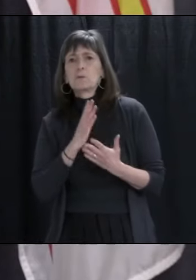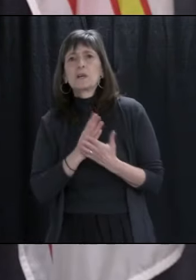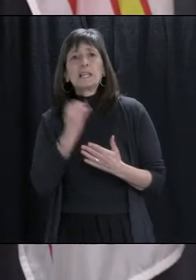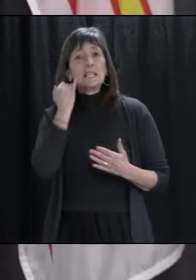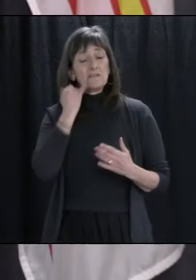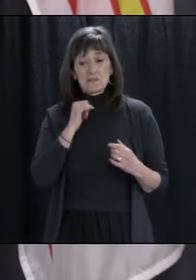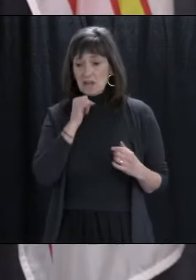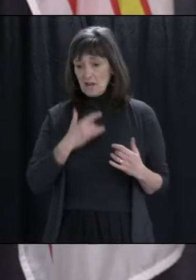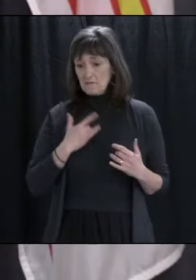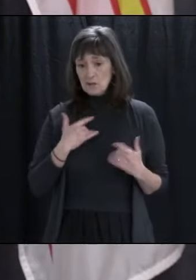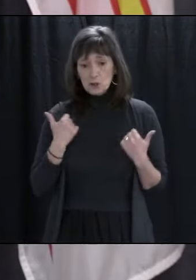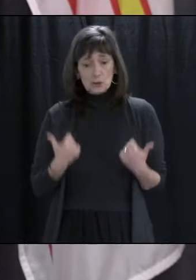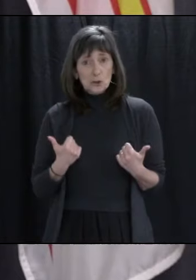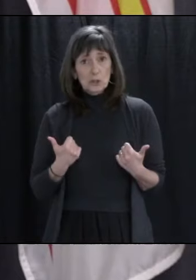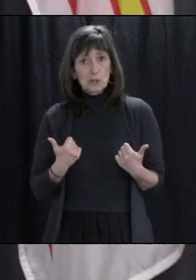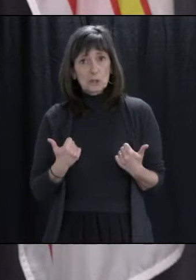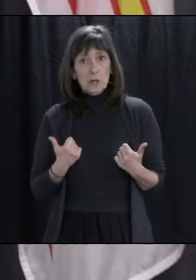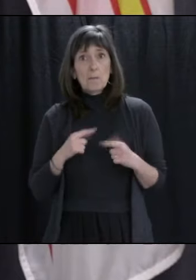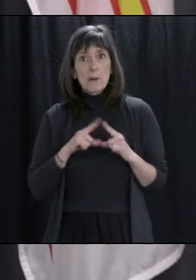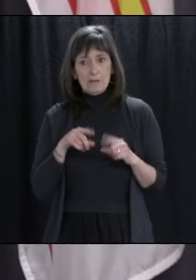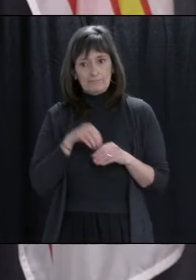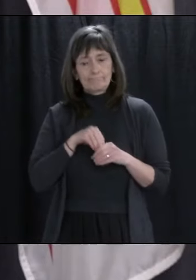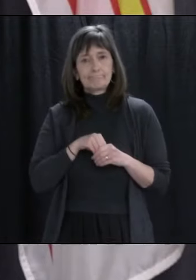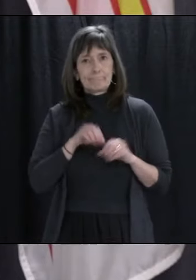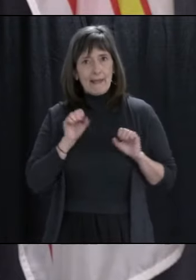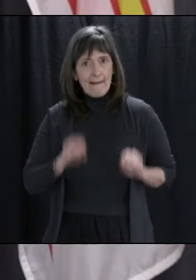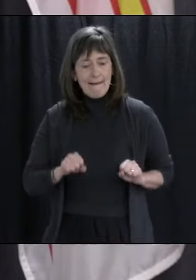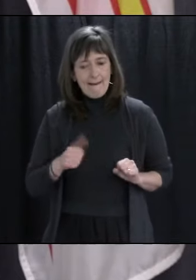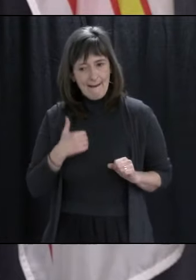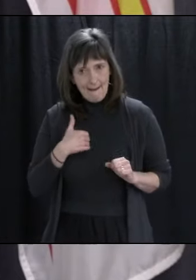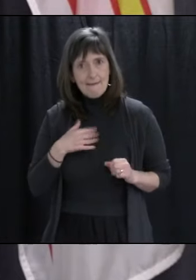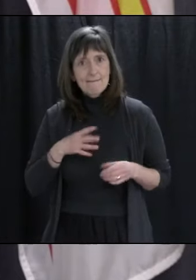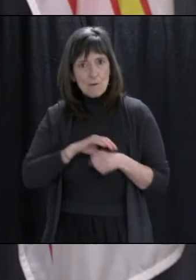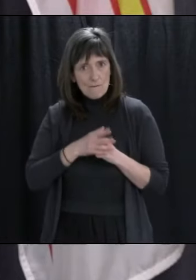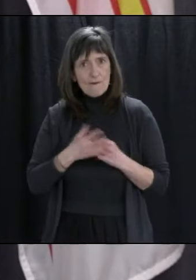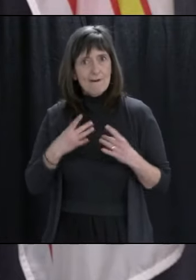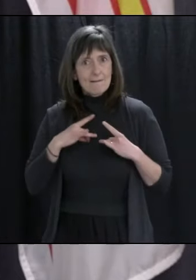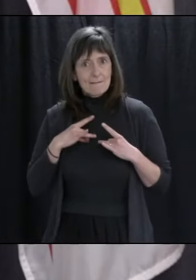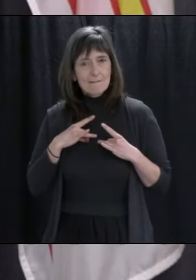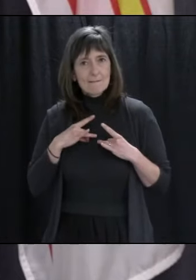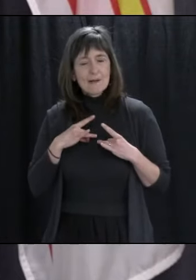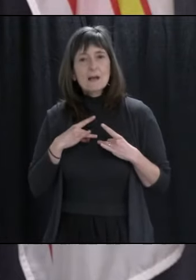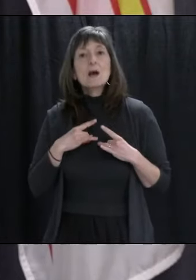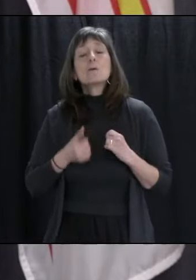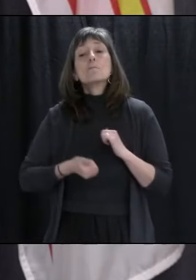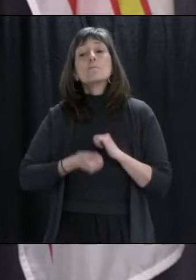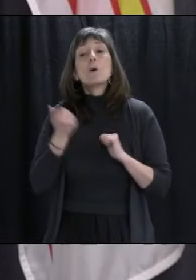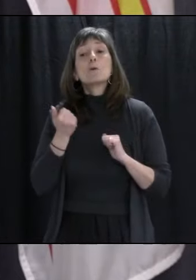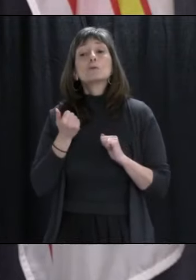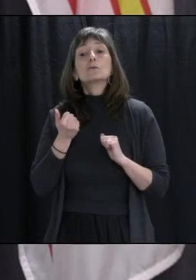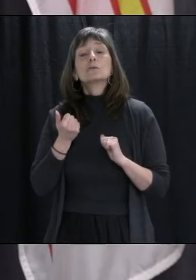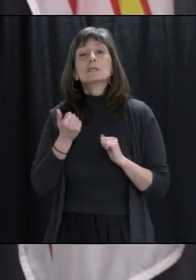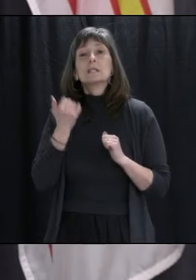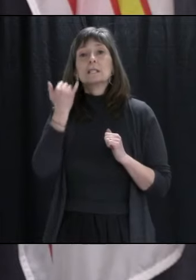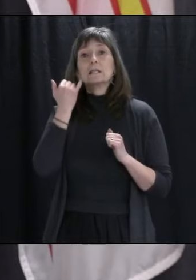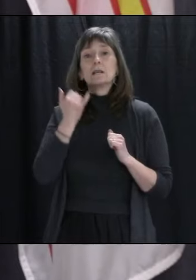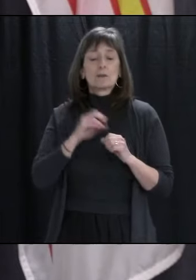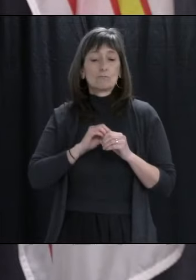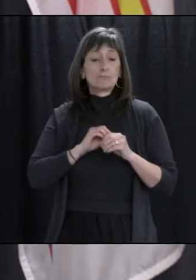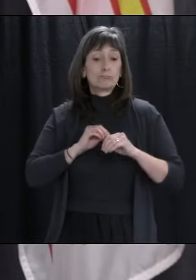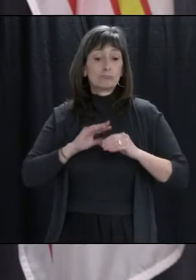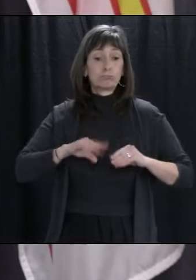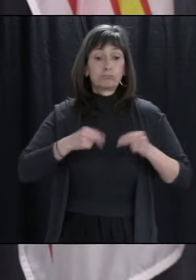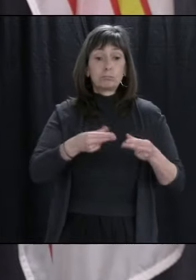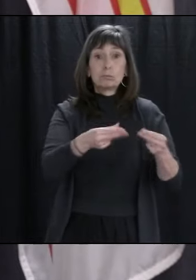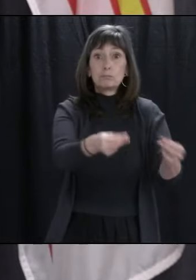shows that in up to 90% of cases, transmission occurs when a person is symptomatic. And while viral infections such